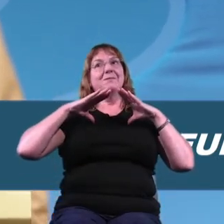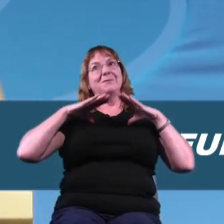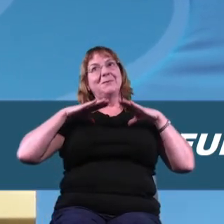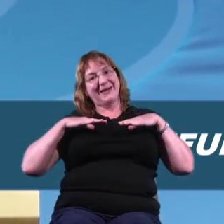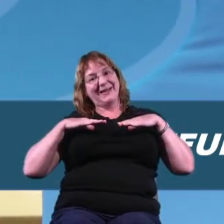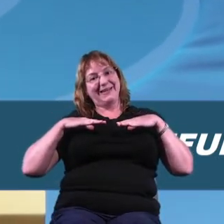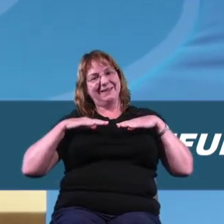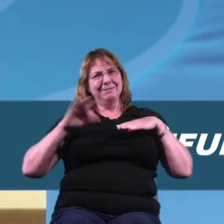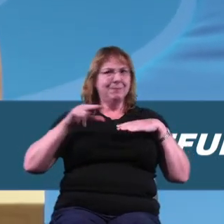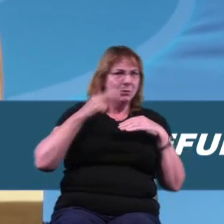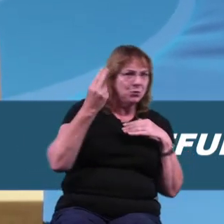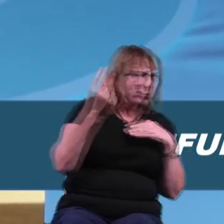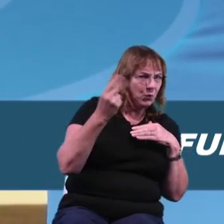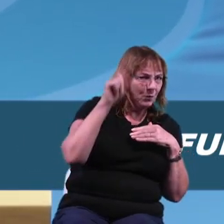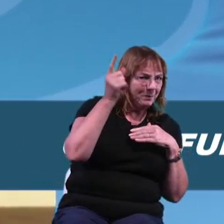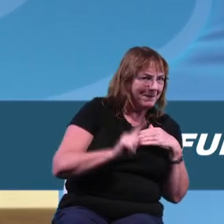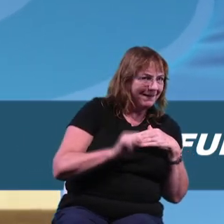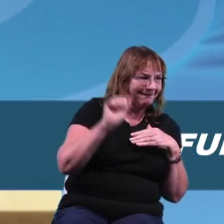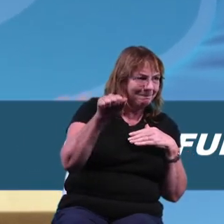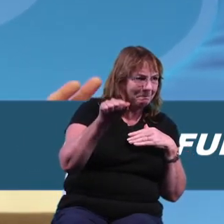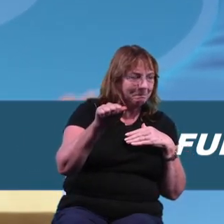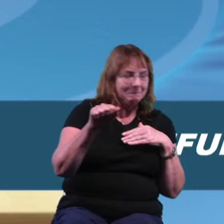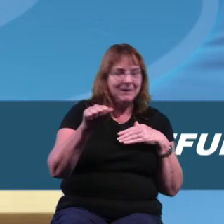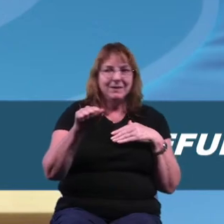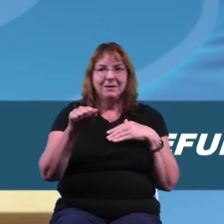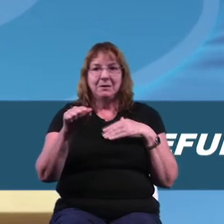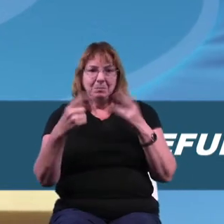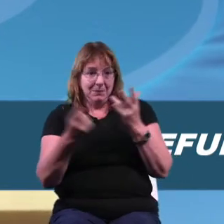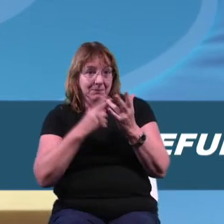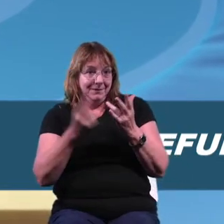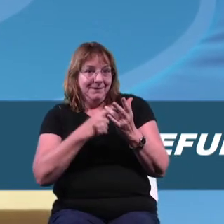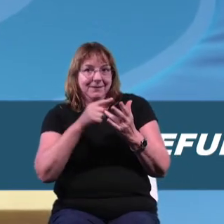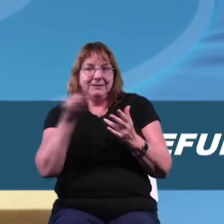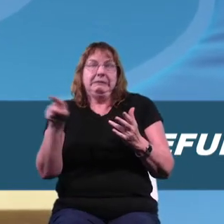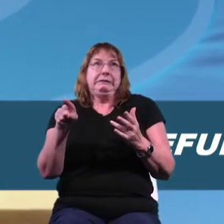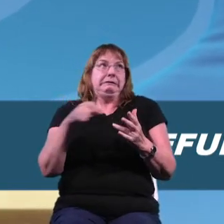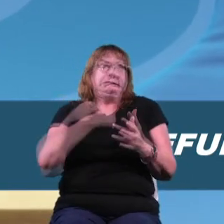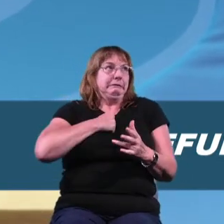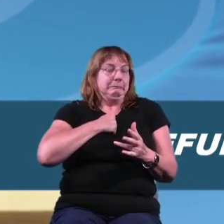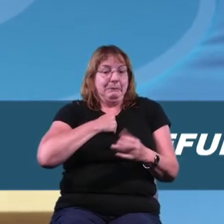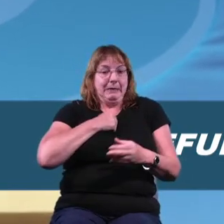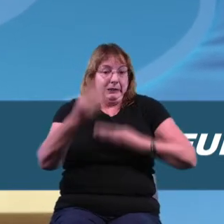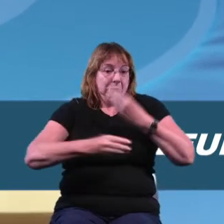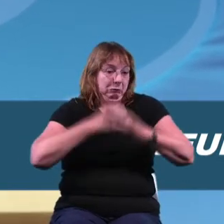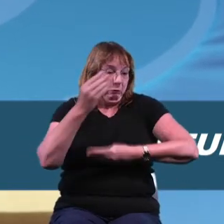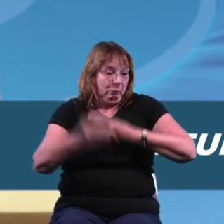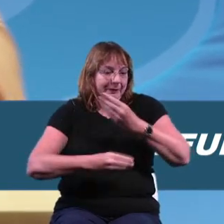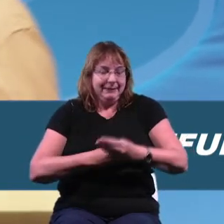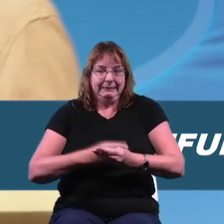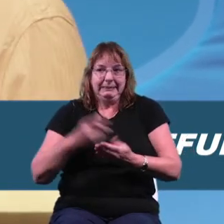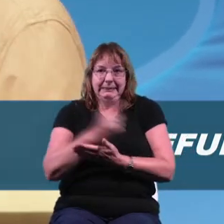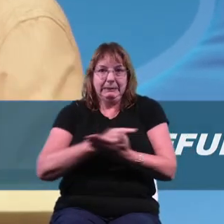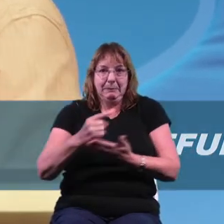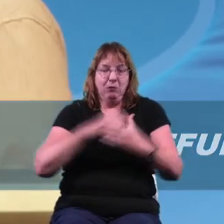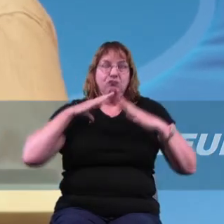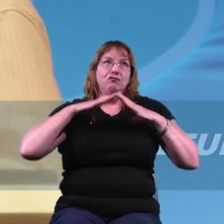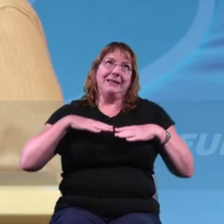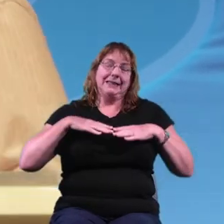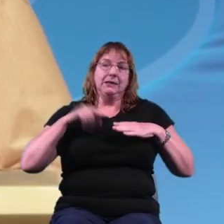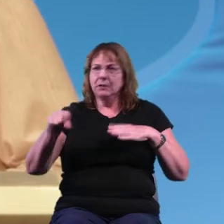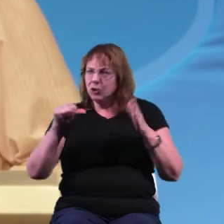Well, about two of you are. Well, that's the rest of my talk scuppered already. I wonder if you've had a tough